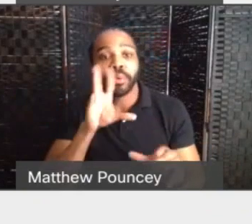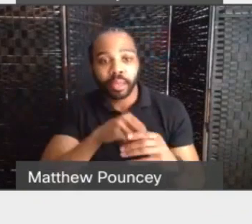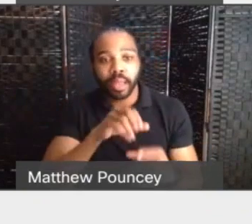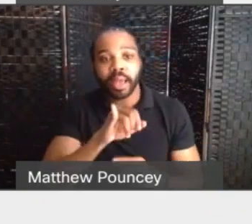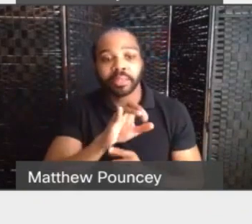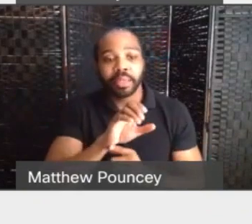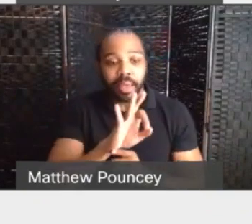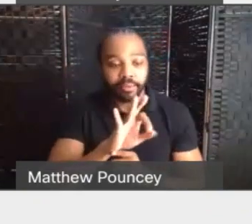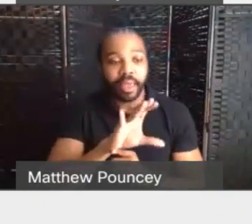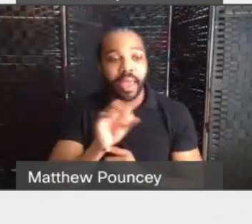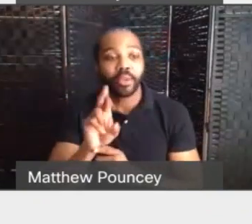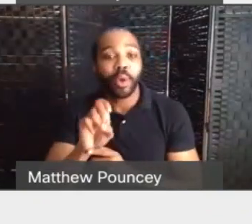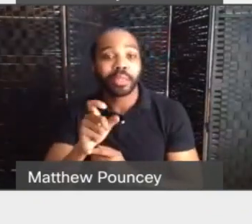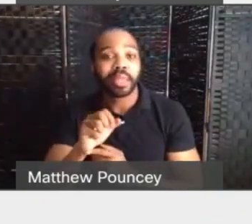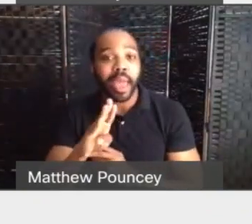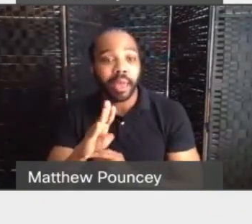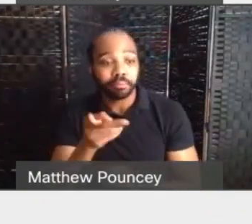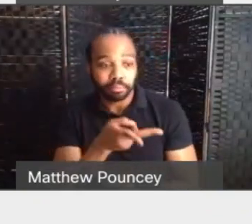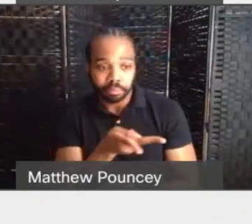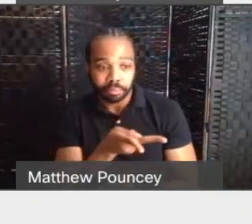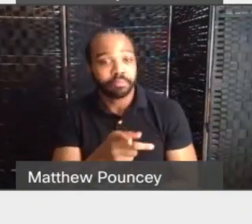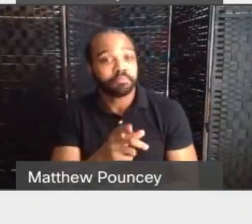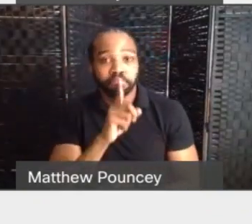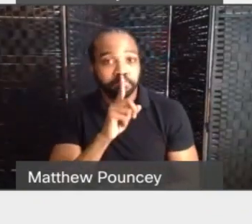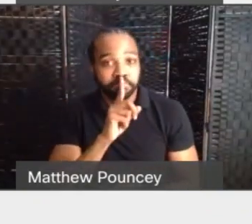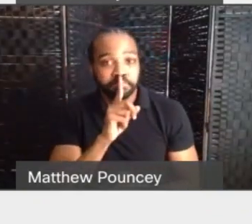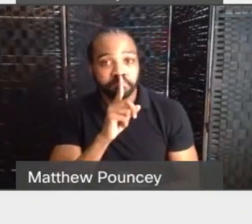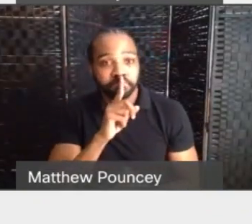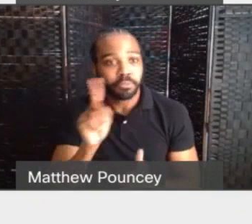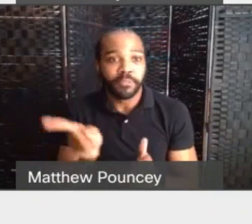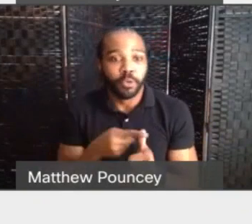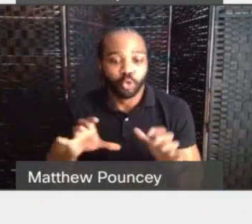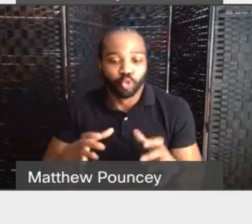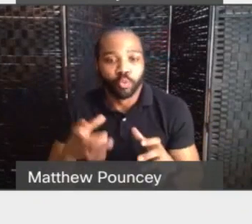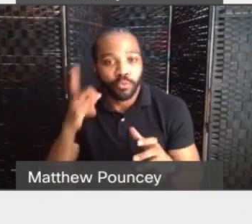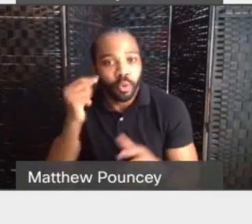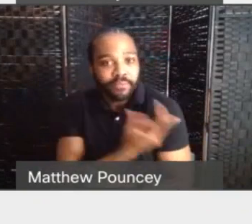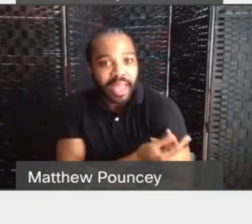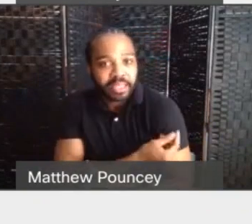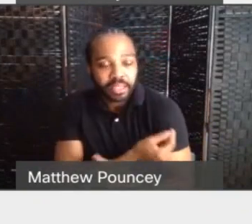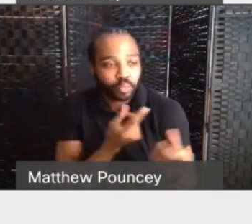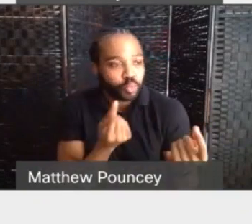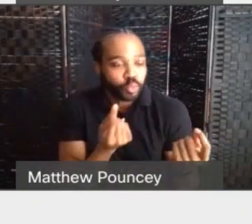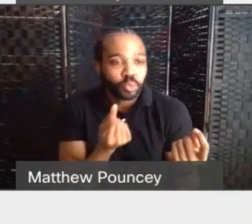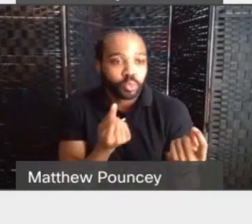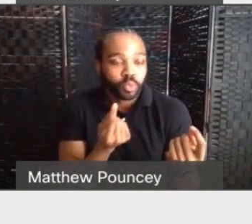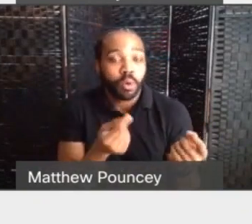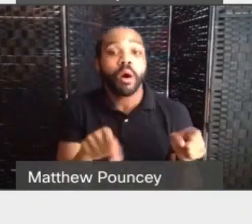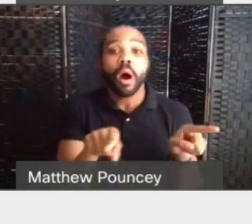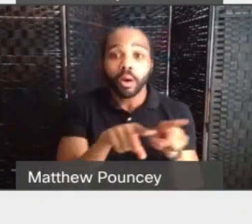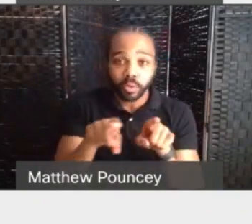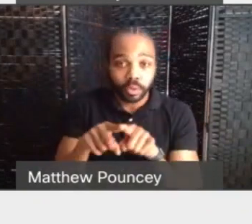habs who did not get in with the initial group of people to get their vaccine, as well